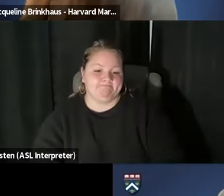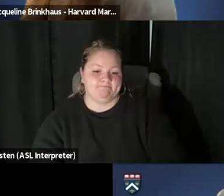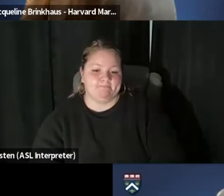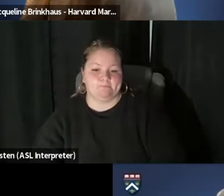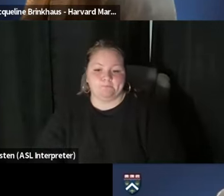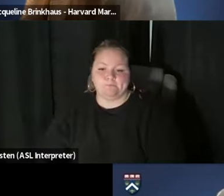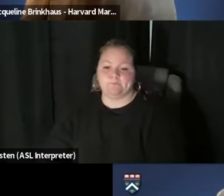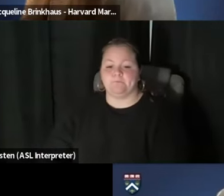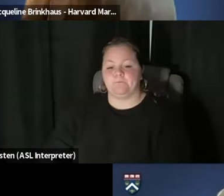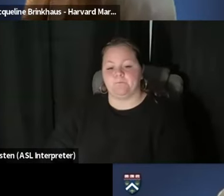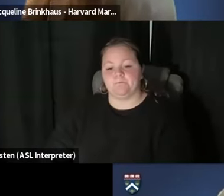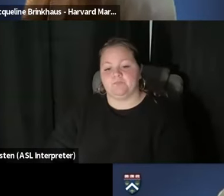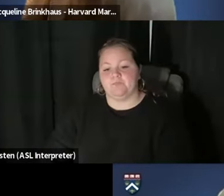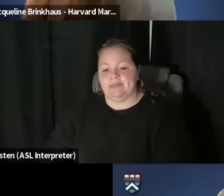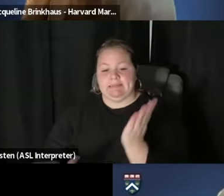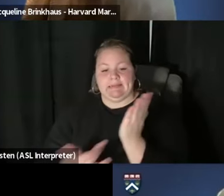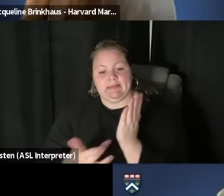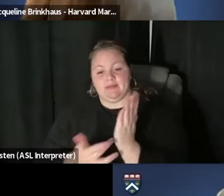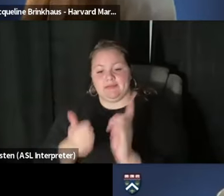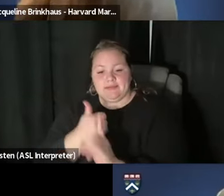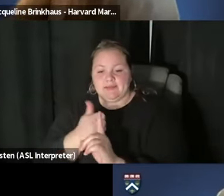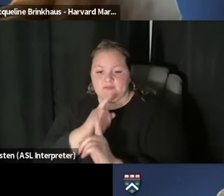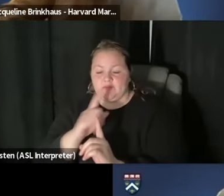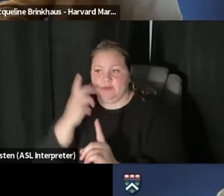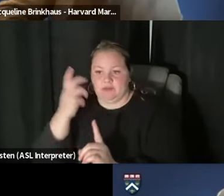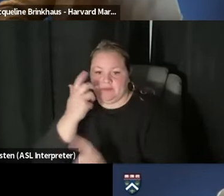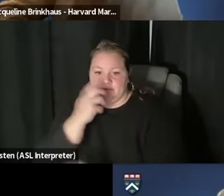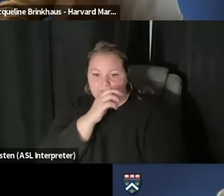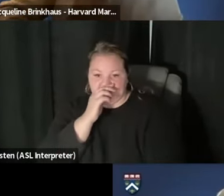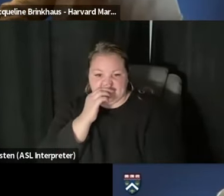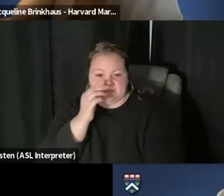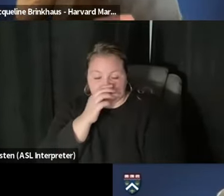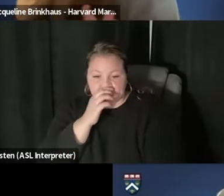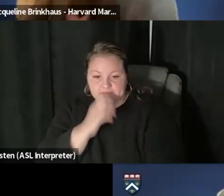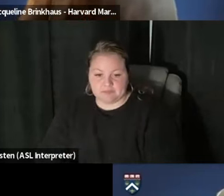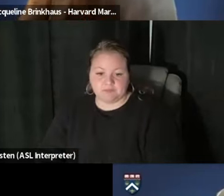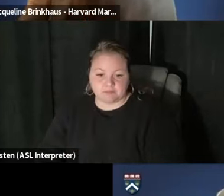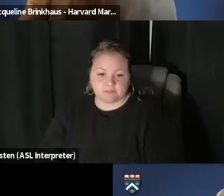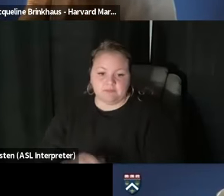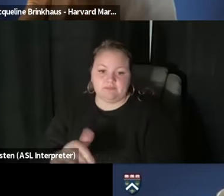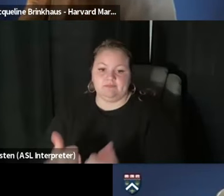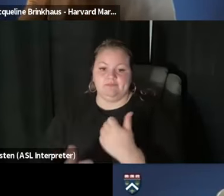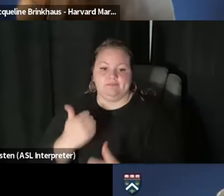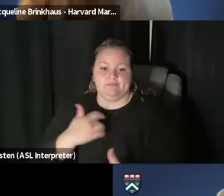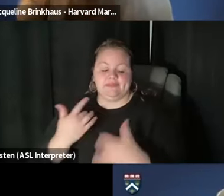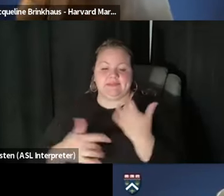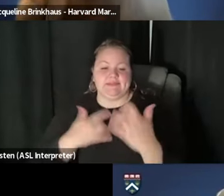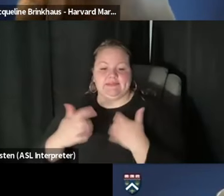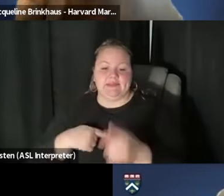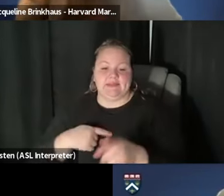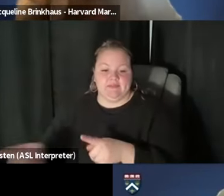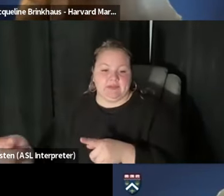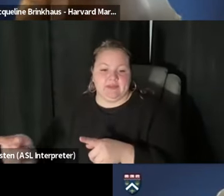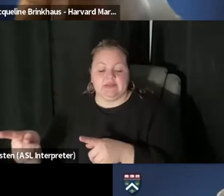Well, being in technology is wonderful, right? And this is probably the most exciting field because